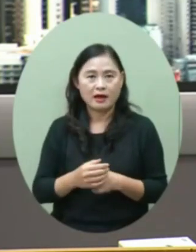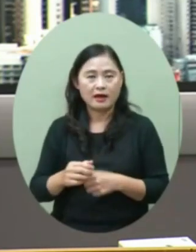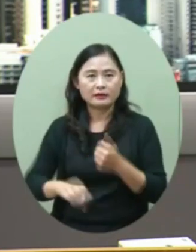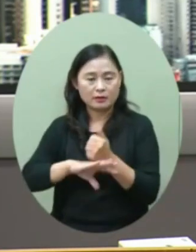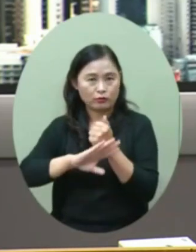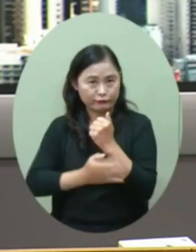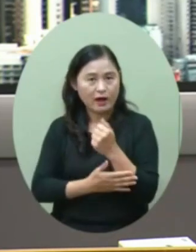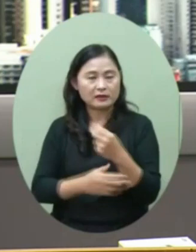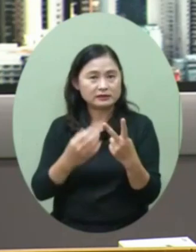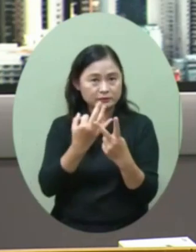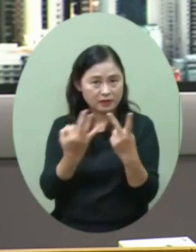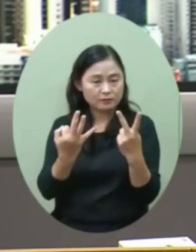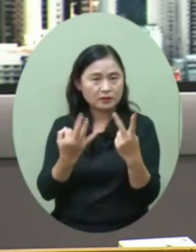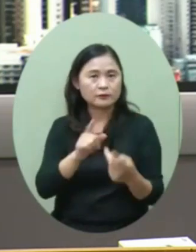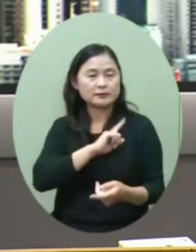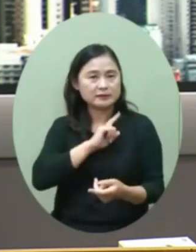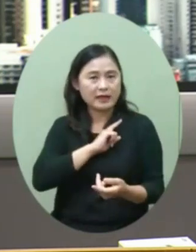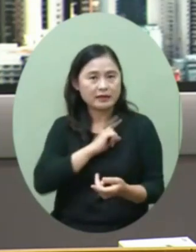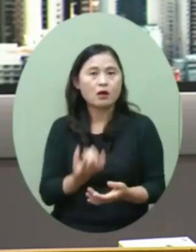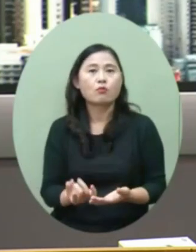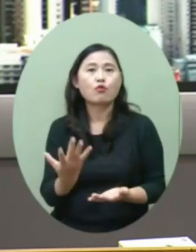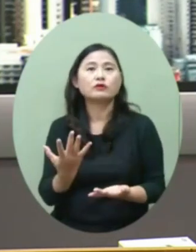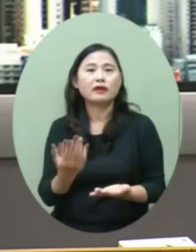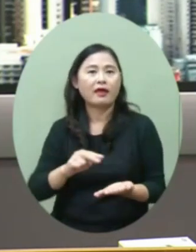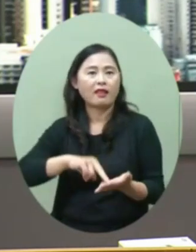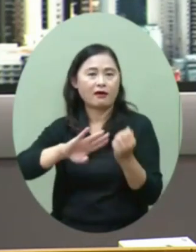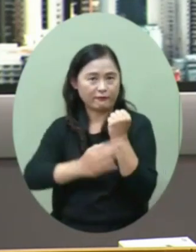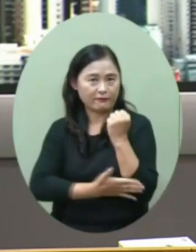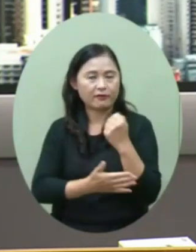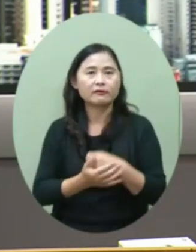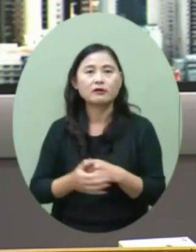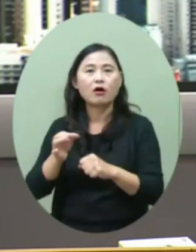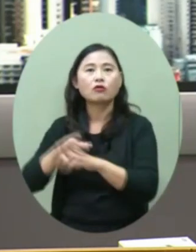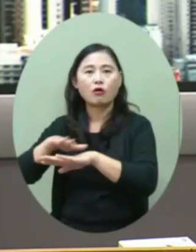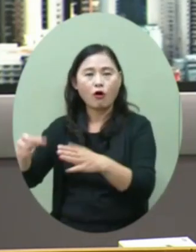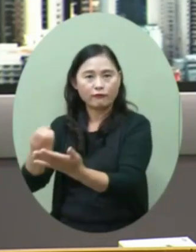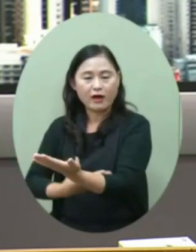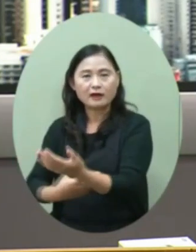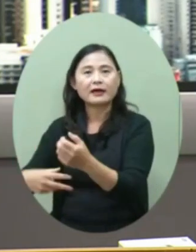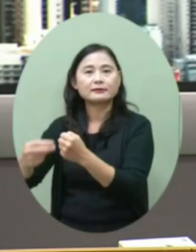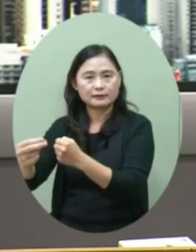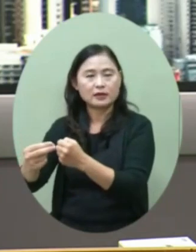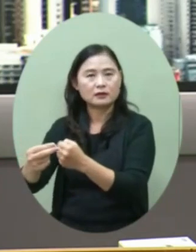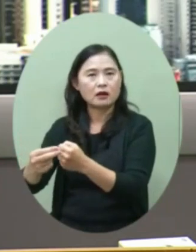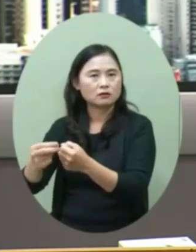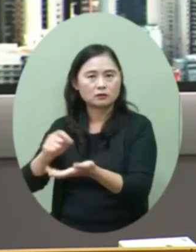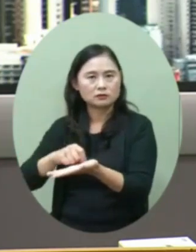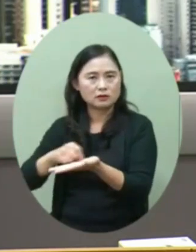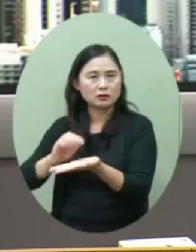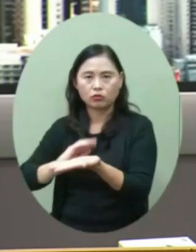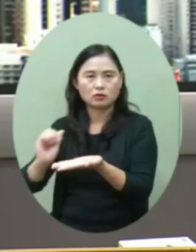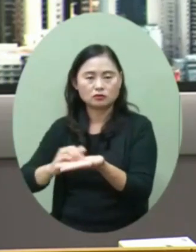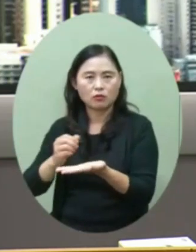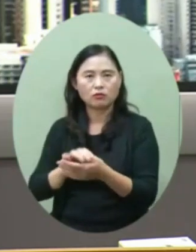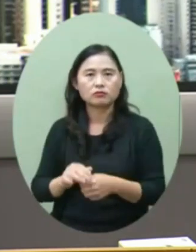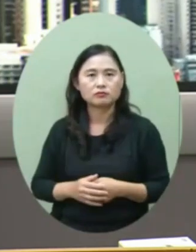clearly stated in Article 7. In Article 7, in this piece of national security legislation, and also in